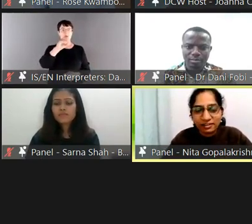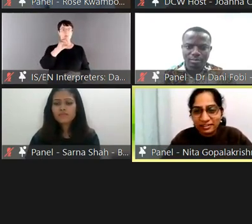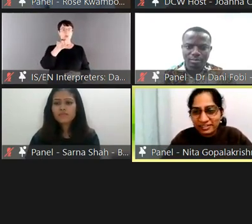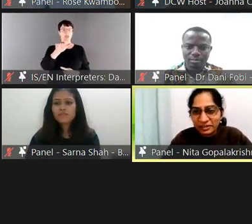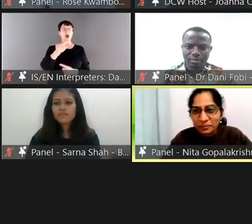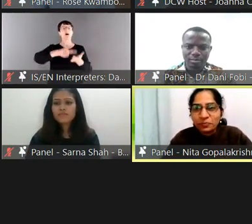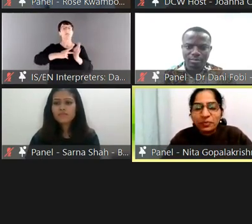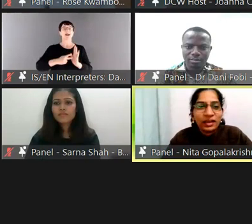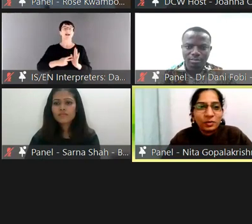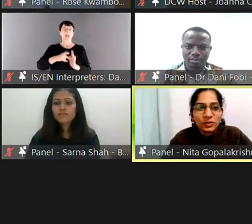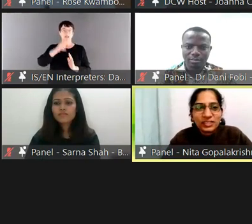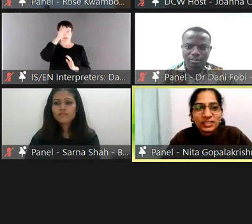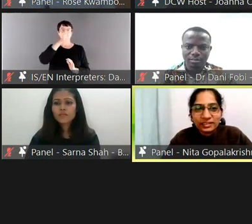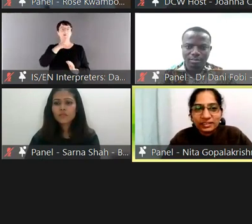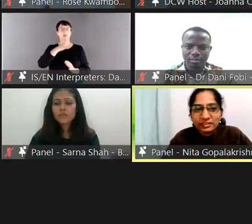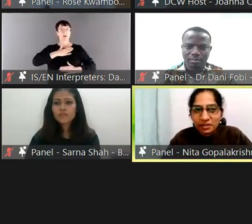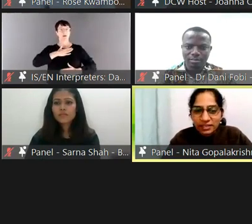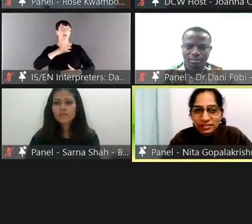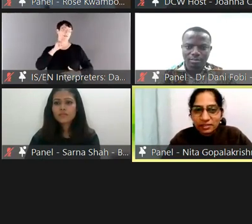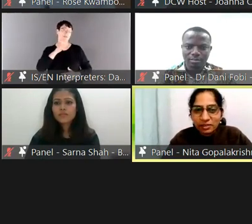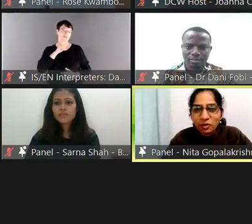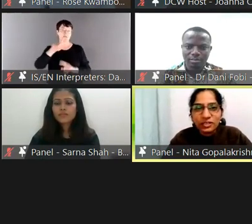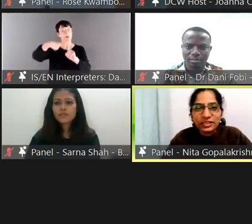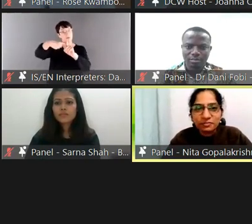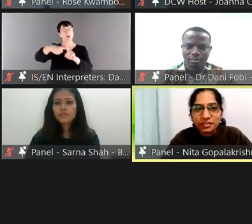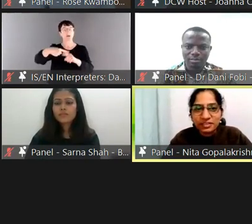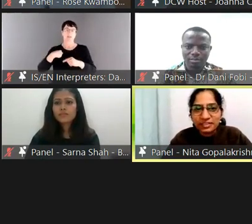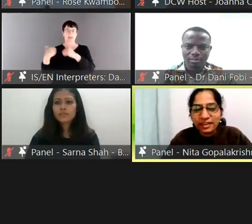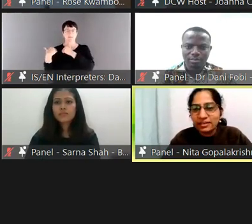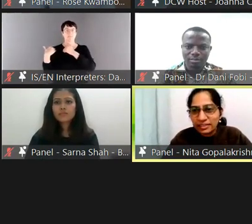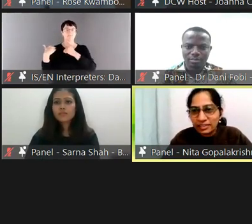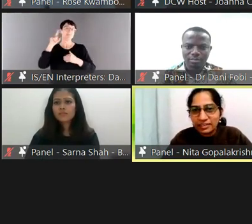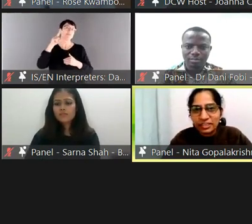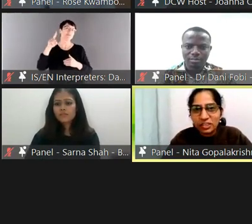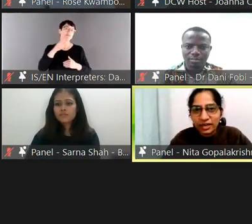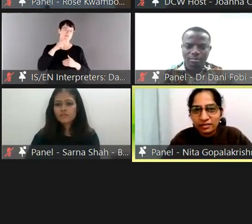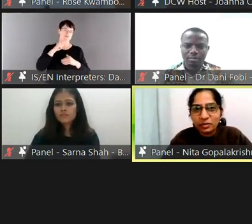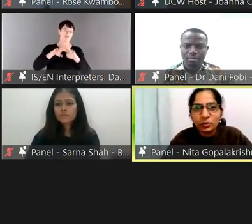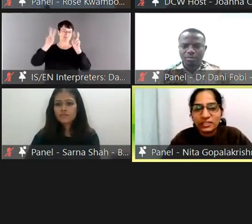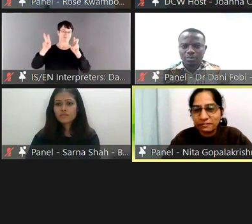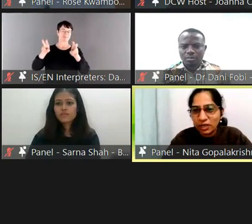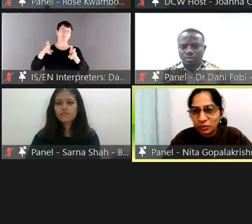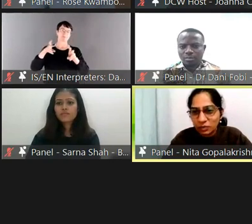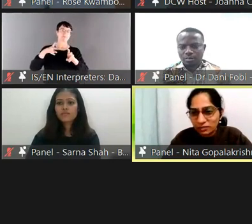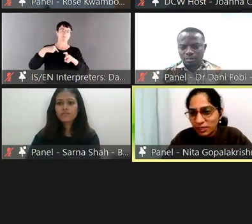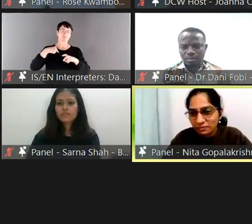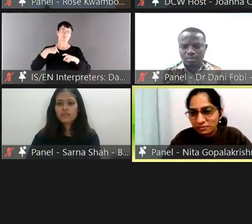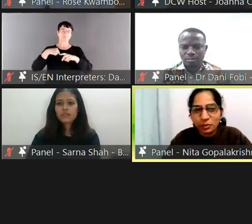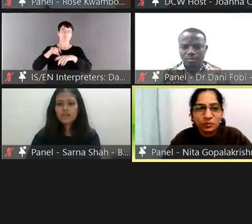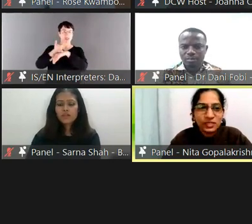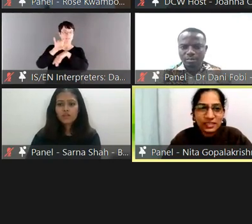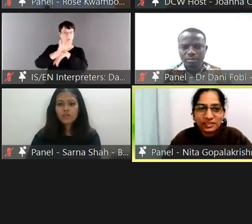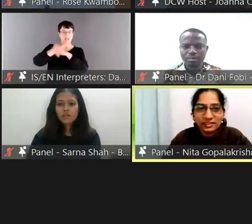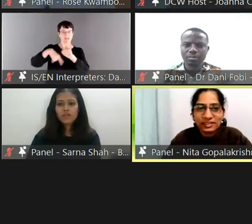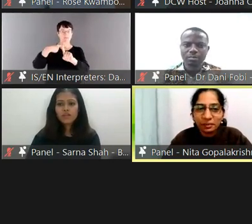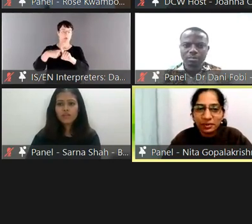deaf adults. I'm also the technical advisor on deafness and a senior lead trainer with Deaf Child Worldwide for